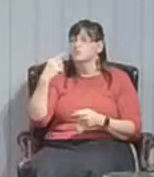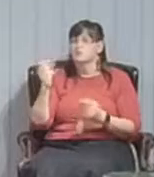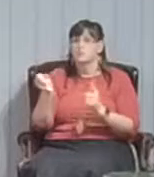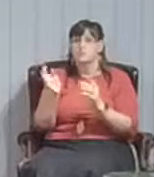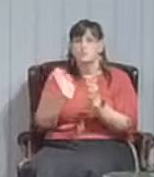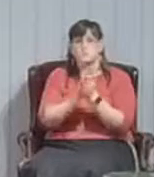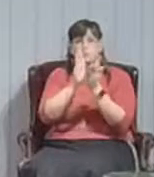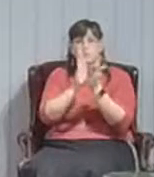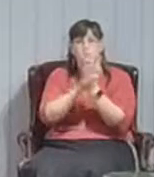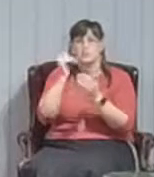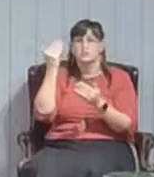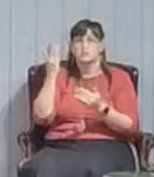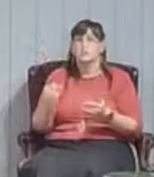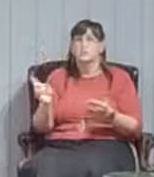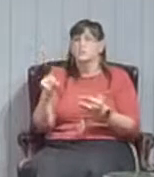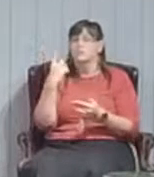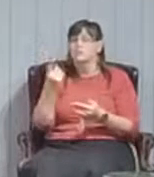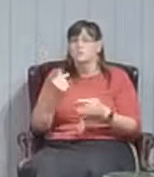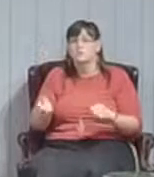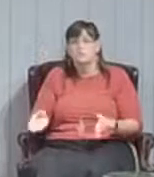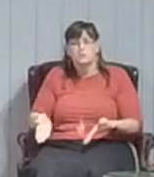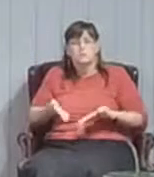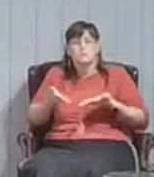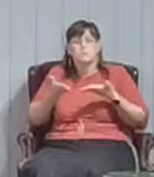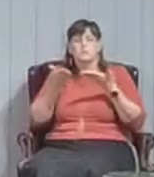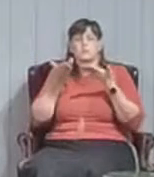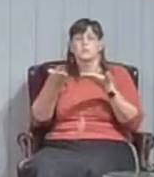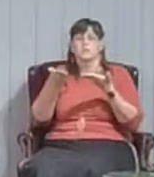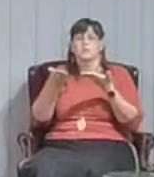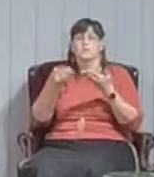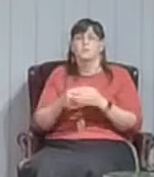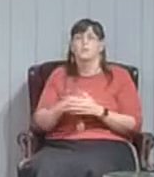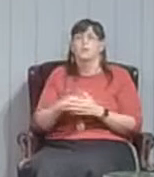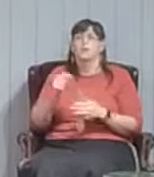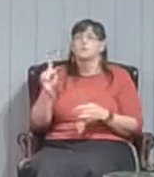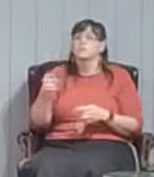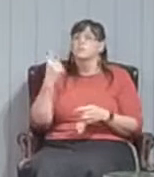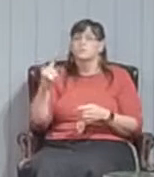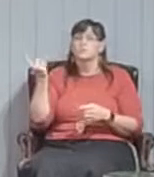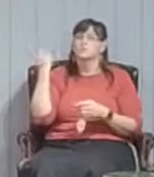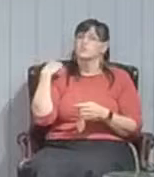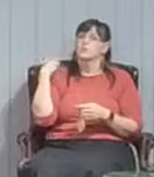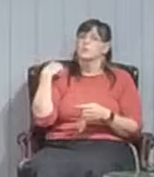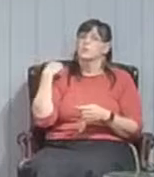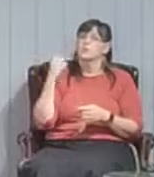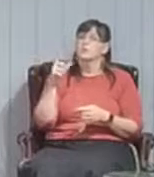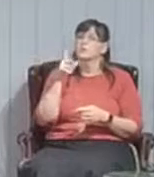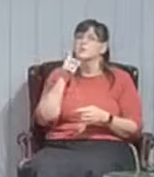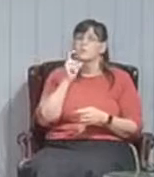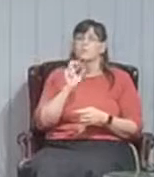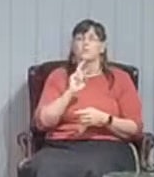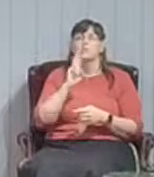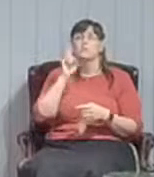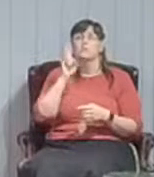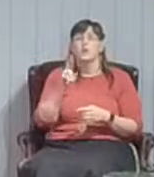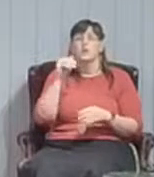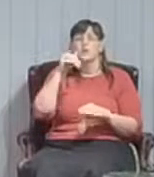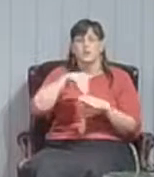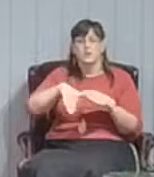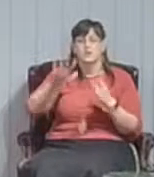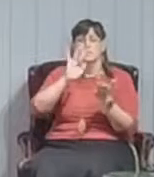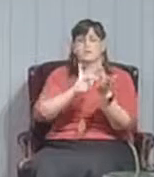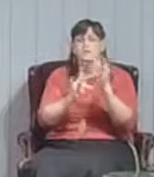He is only going to pick you up. He is only going to remind you of who you are in His